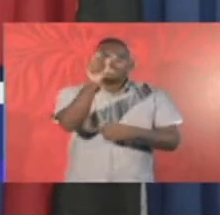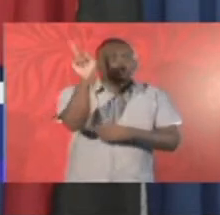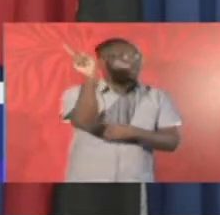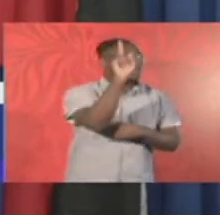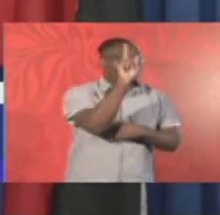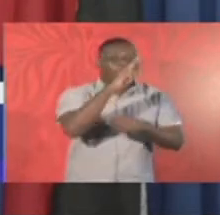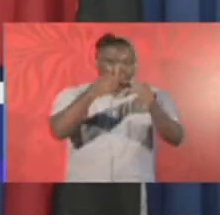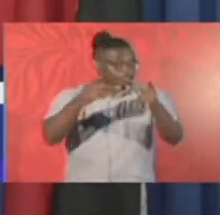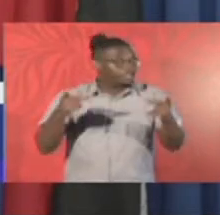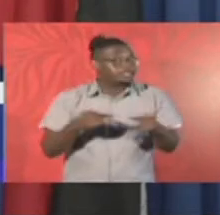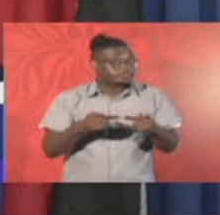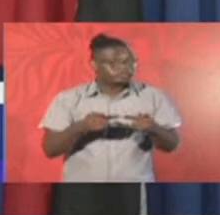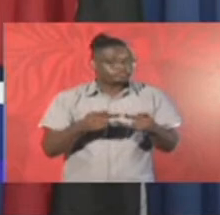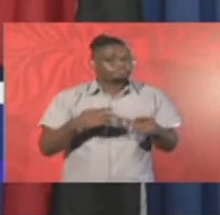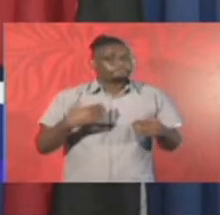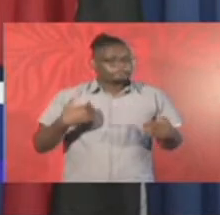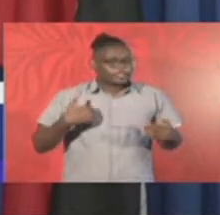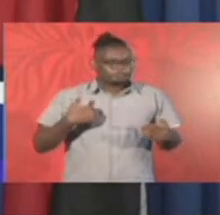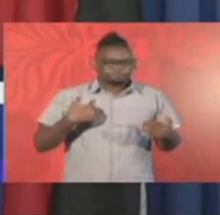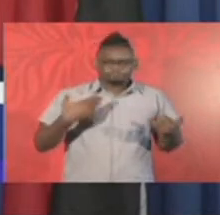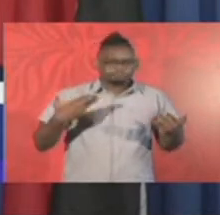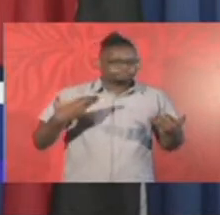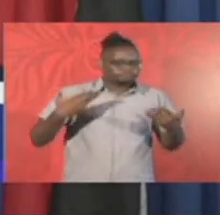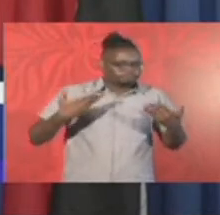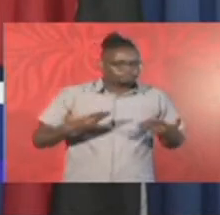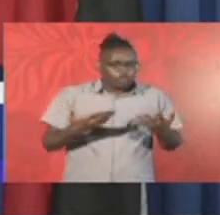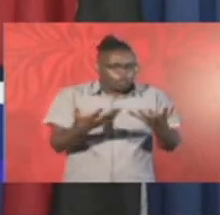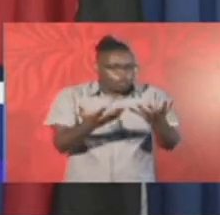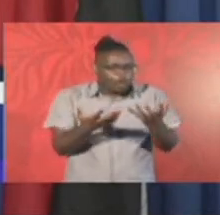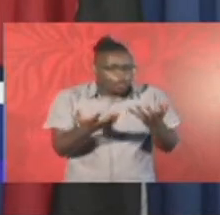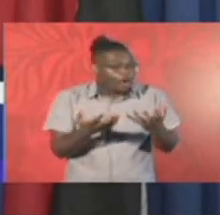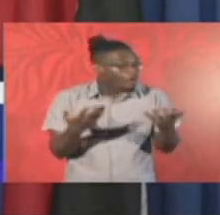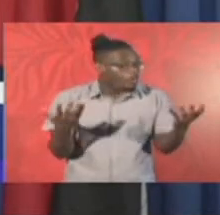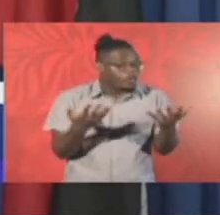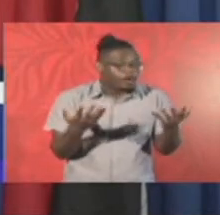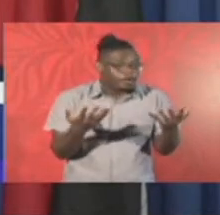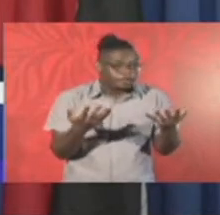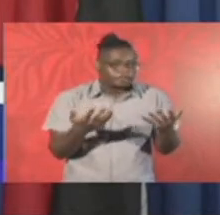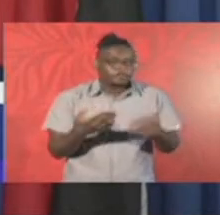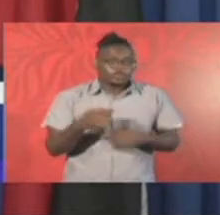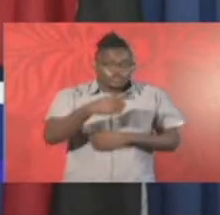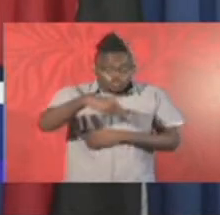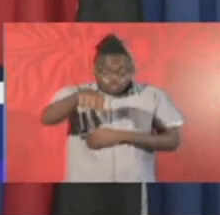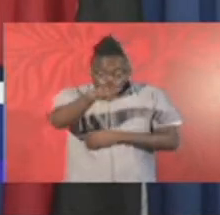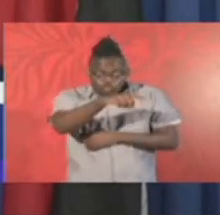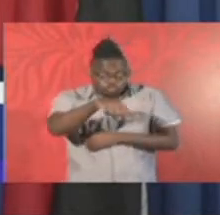I would like to take you back to our